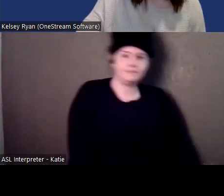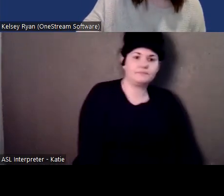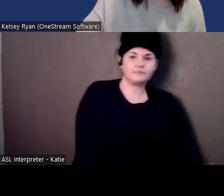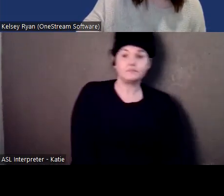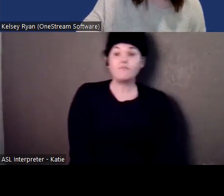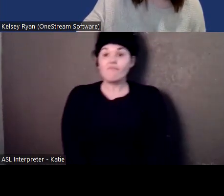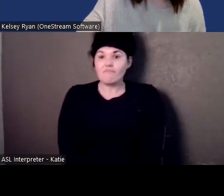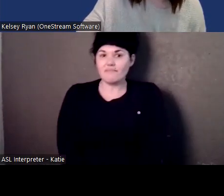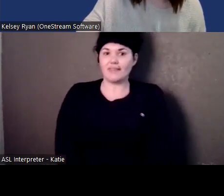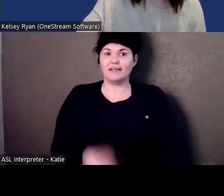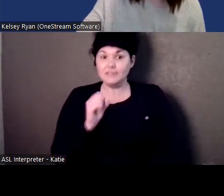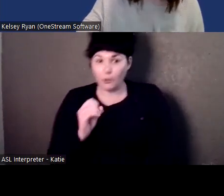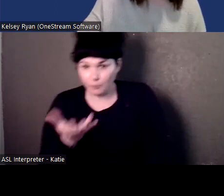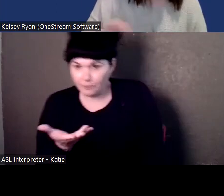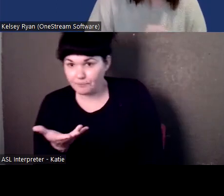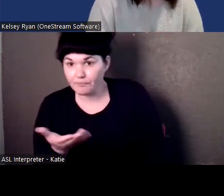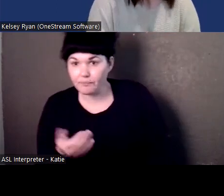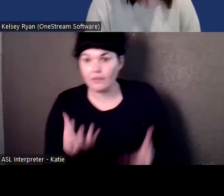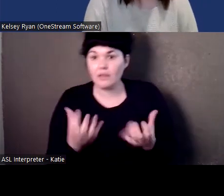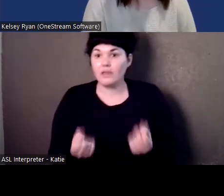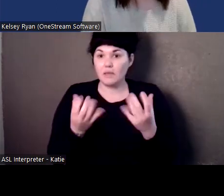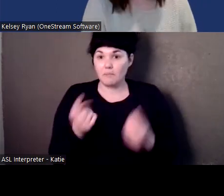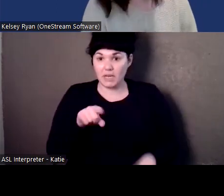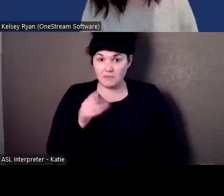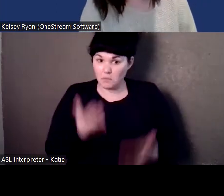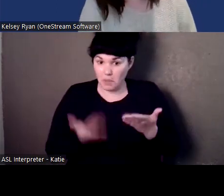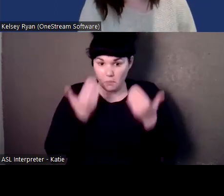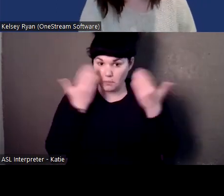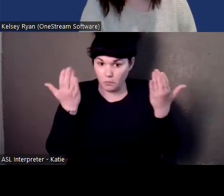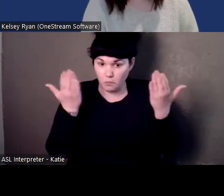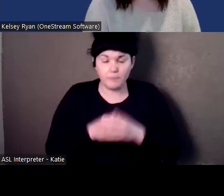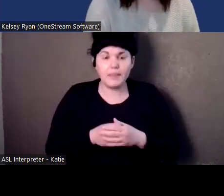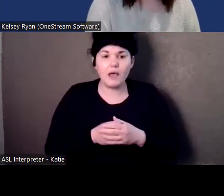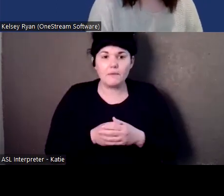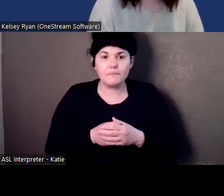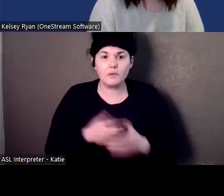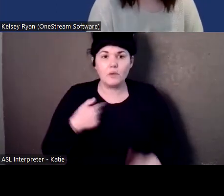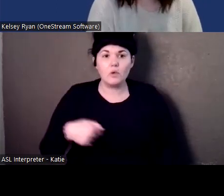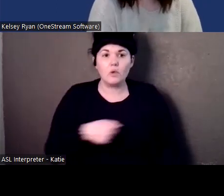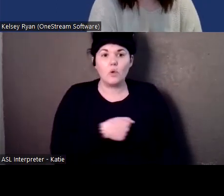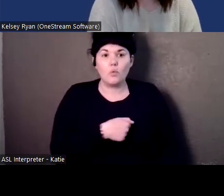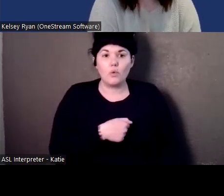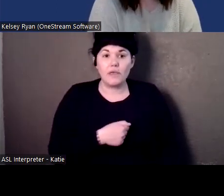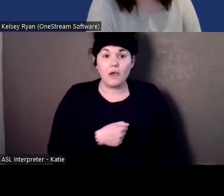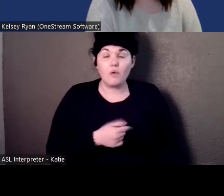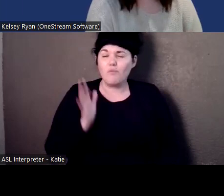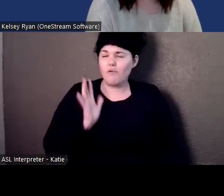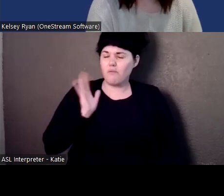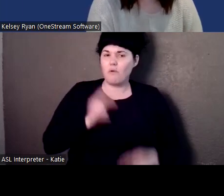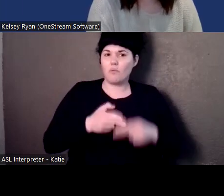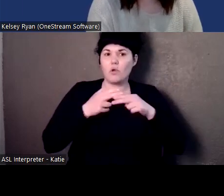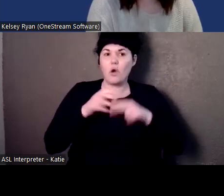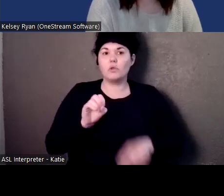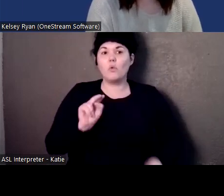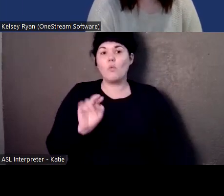So as many of you probably aren't aware, but some may be aware, we are OneStream, formerly known as OneStream Software. So